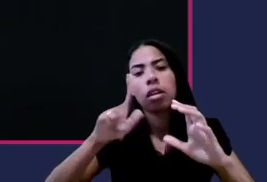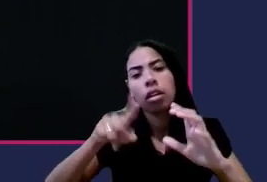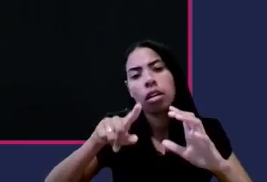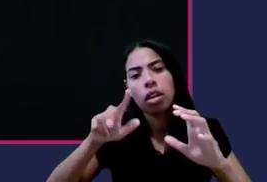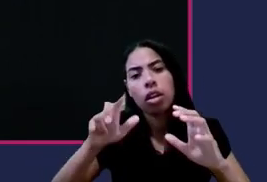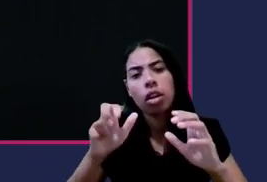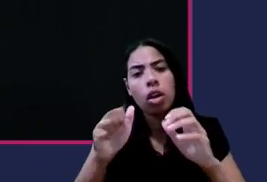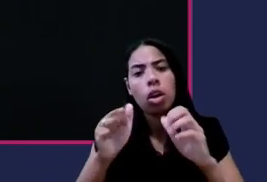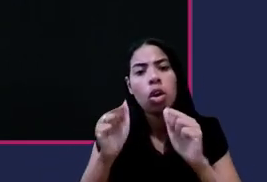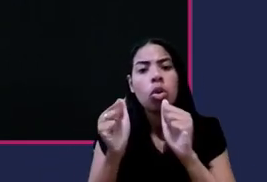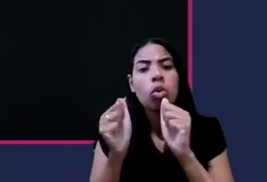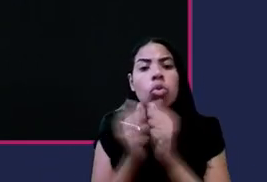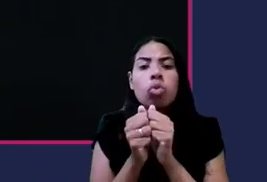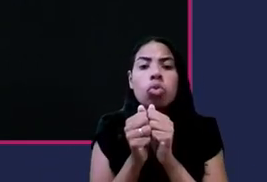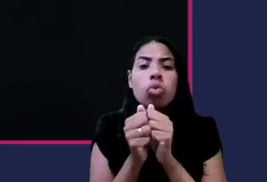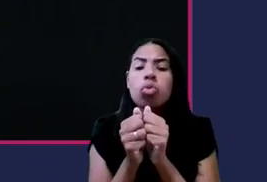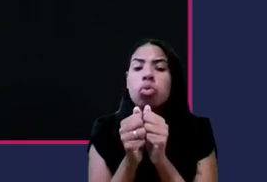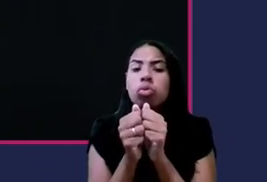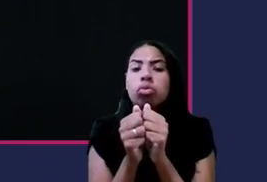of